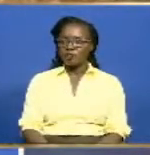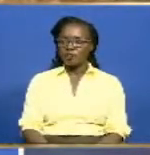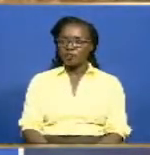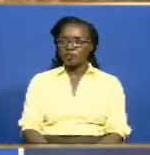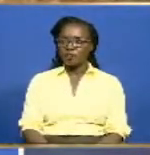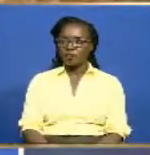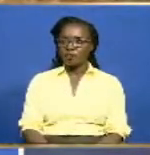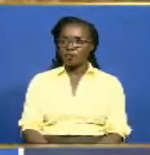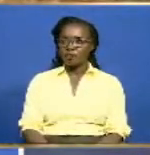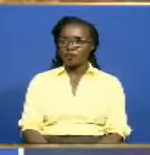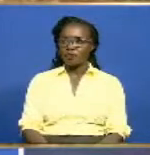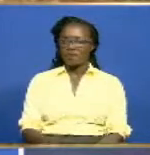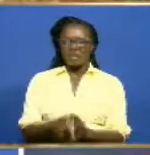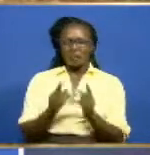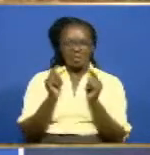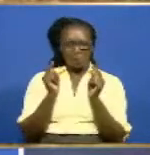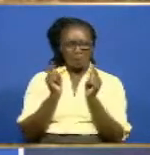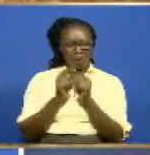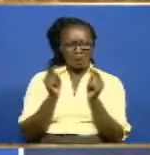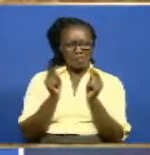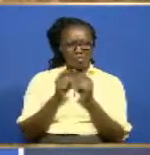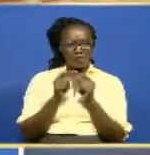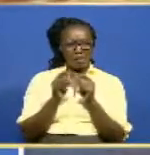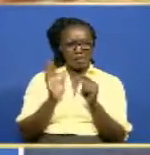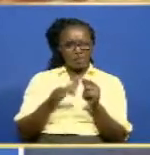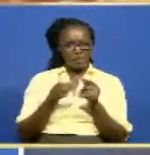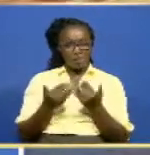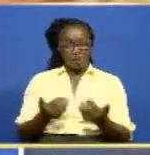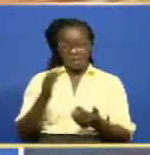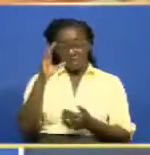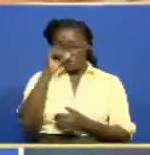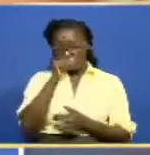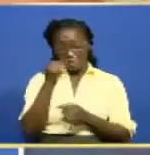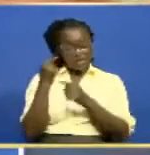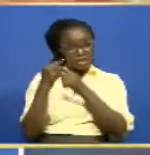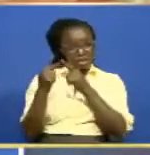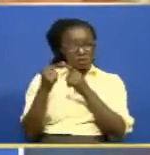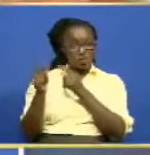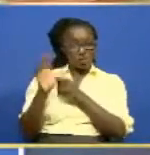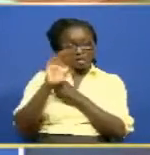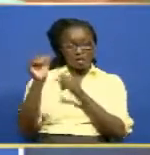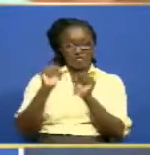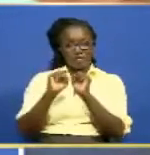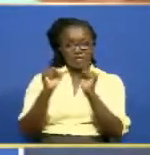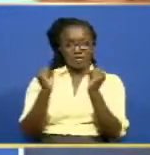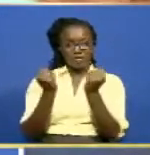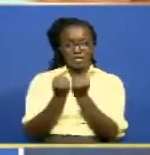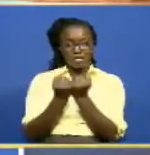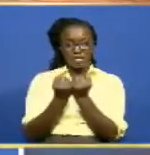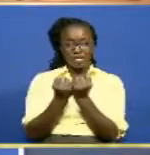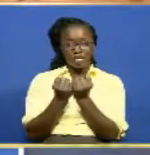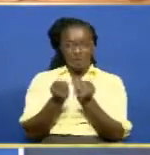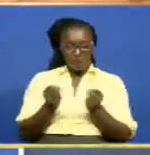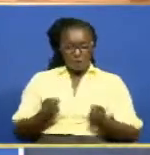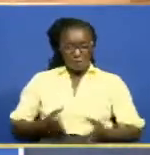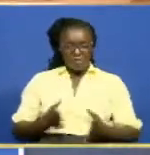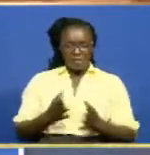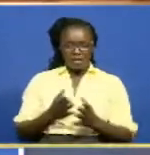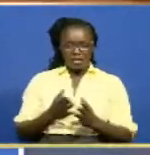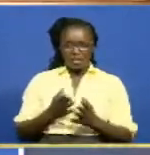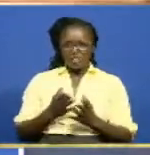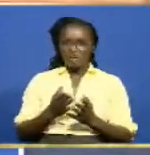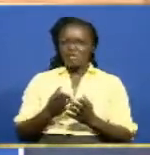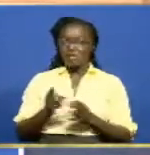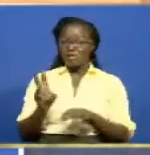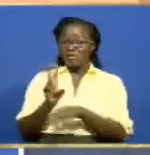The pain and agony childless women go through, especially in an African society where procreation is highly regarded,